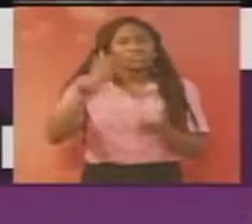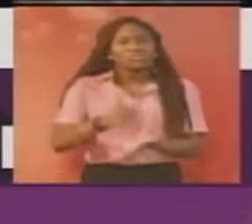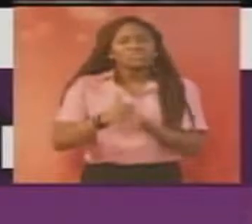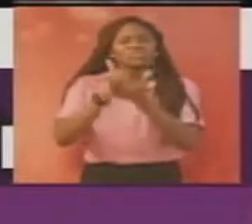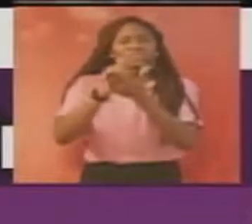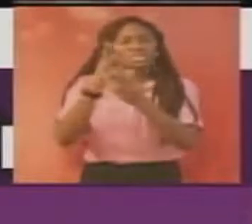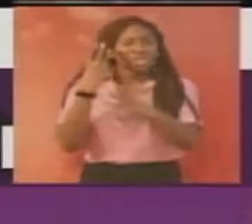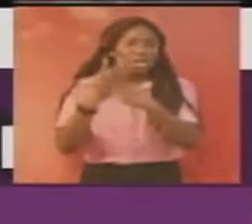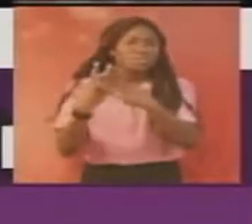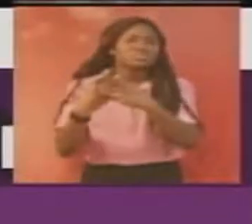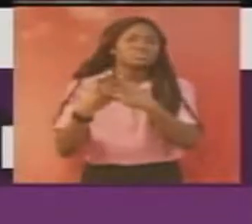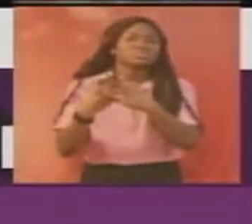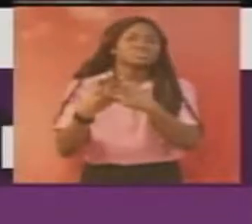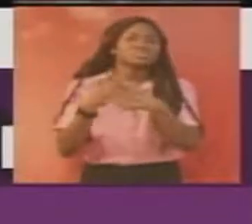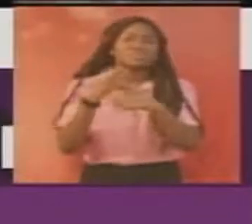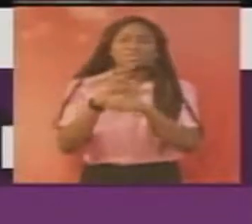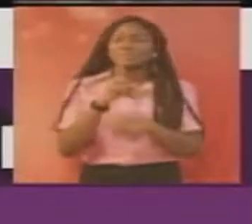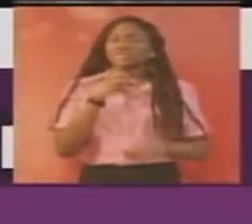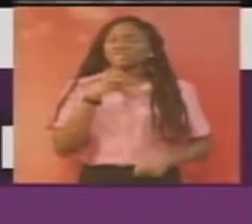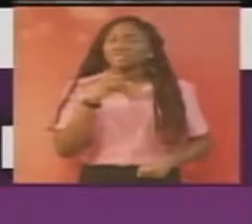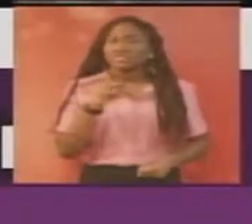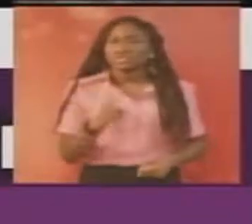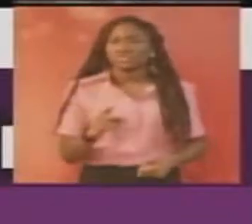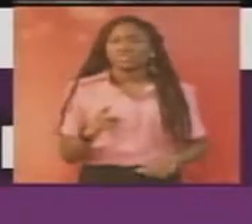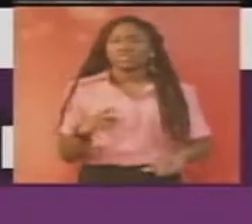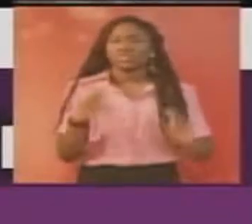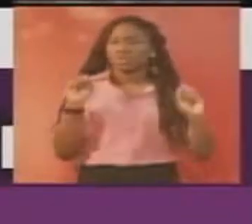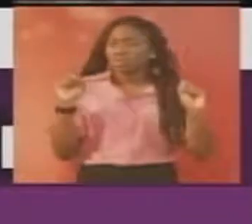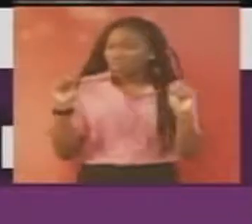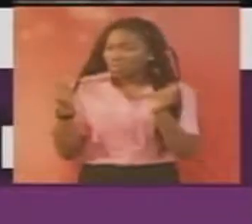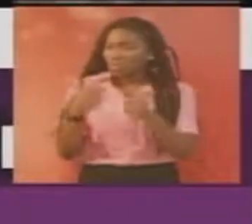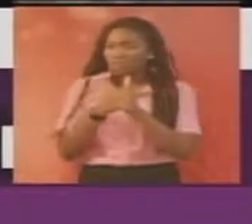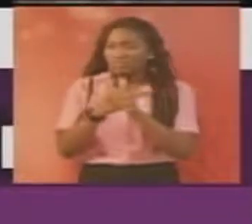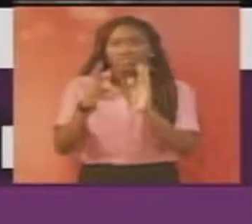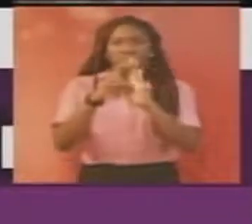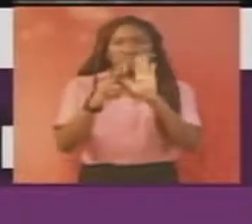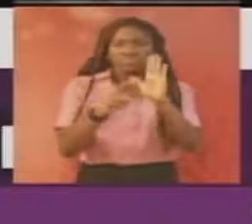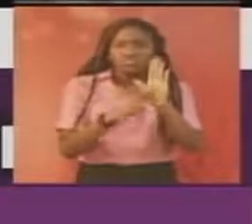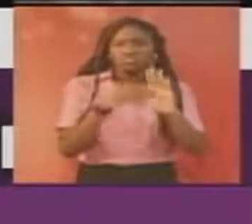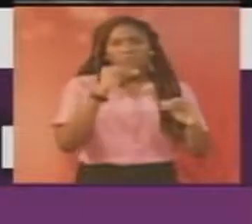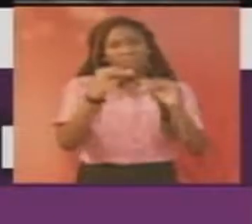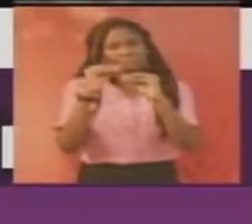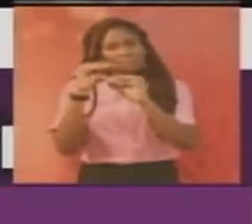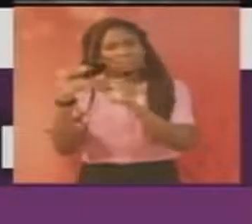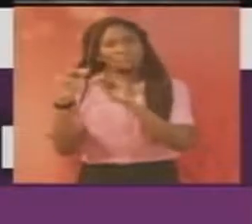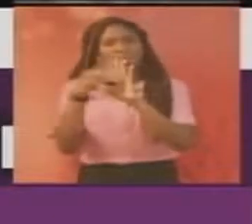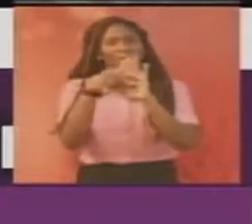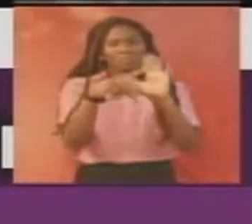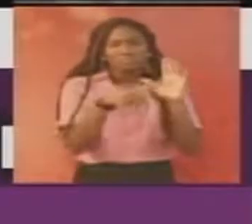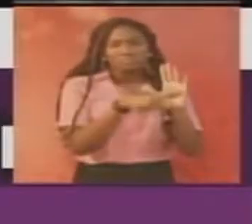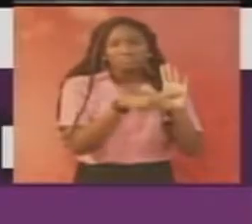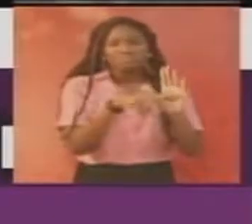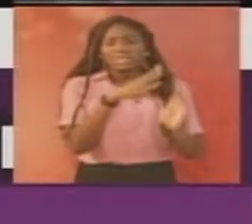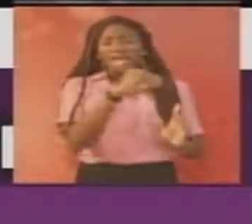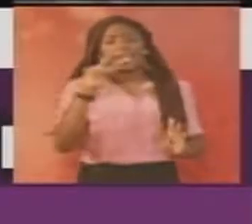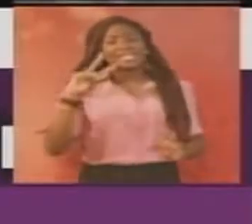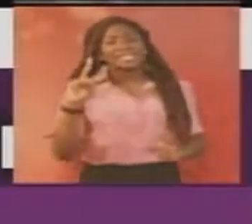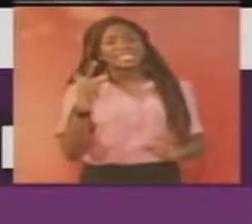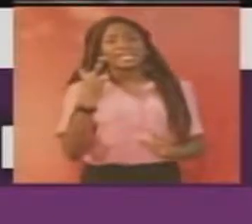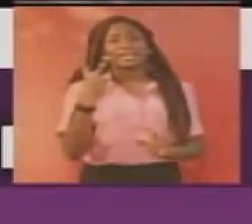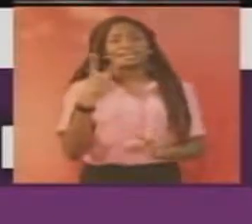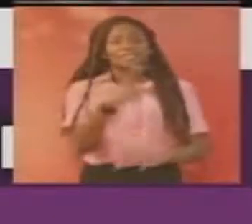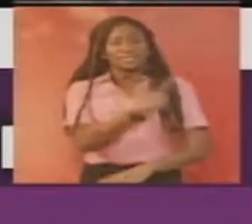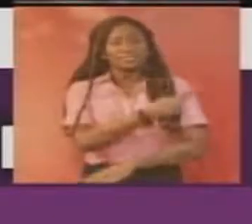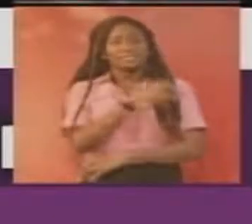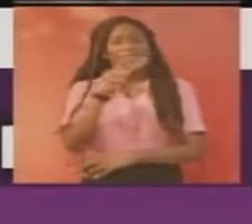to making sure that the preventative systems are in place within our prison systems? And secondly, concerning the